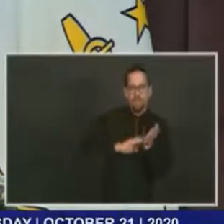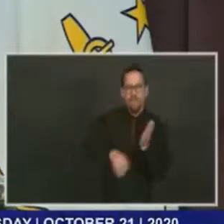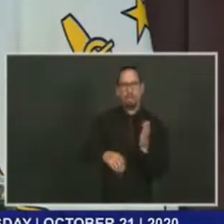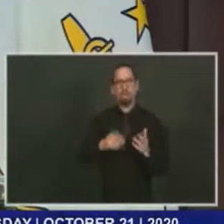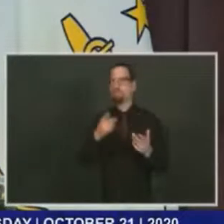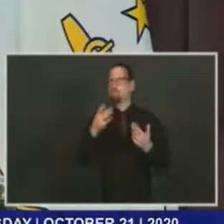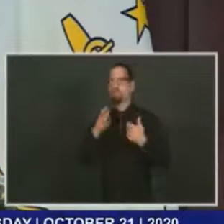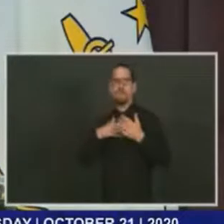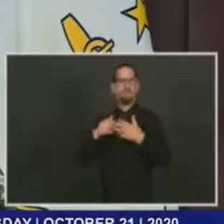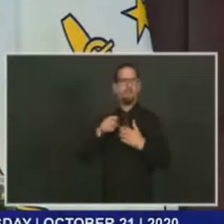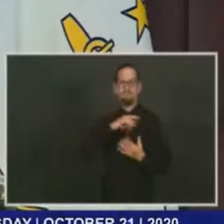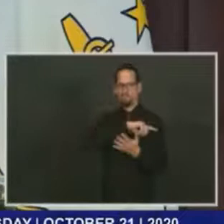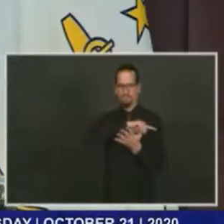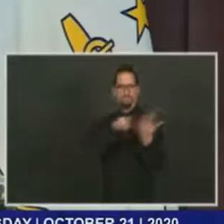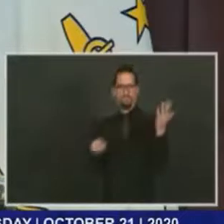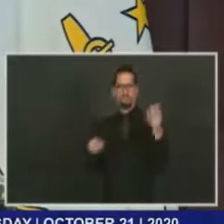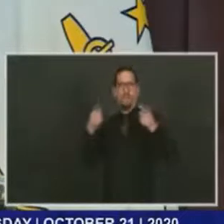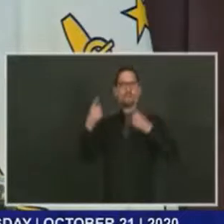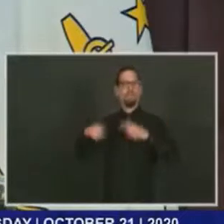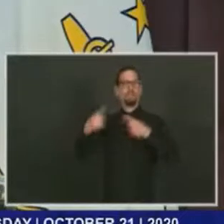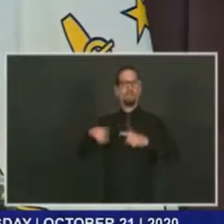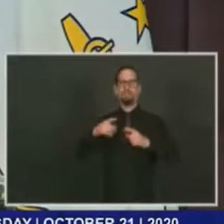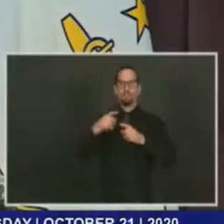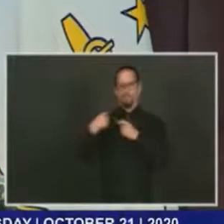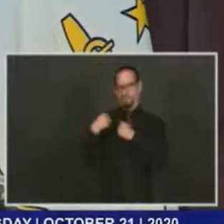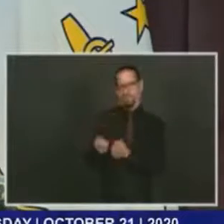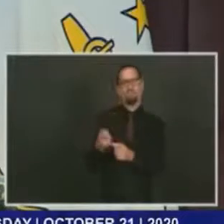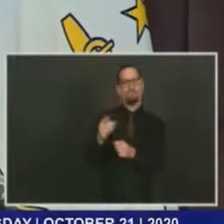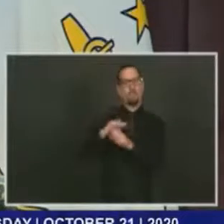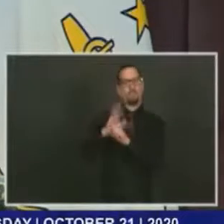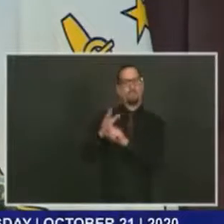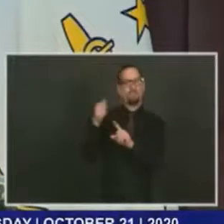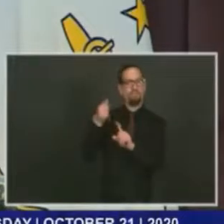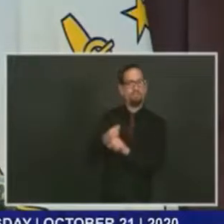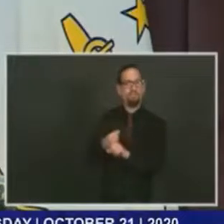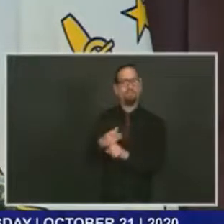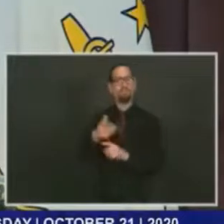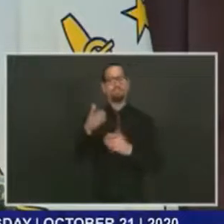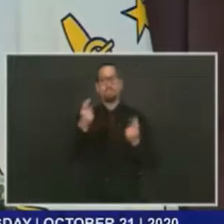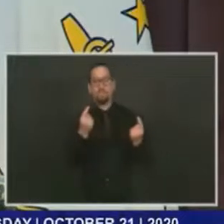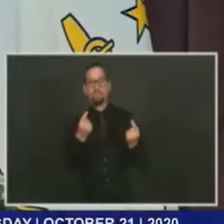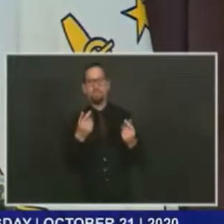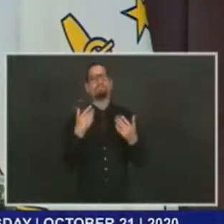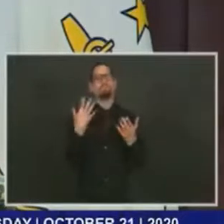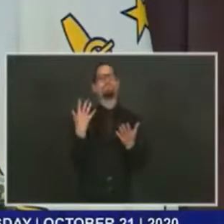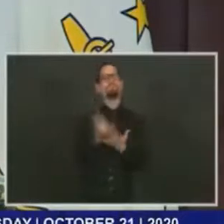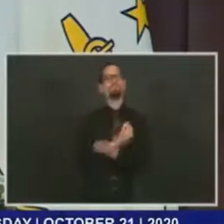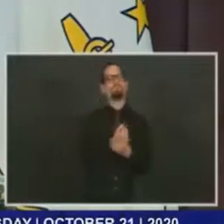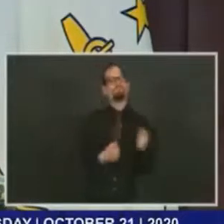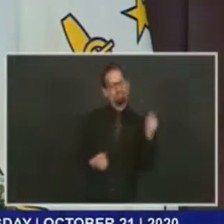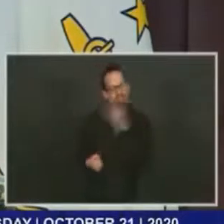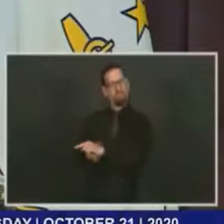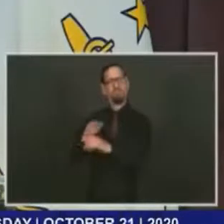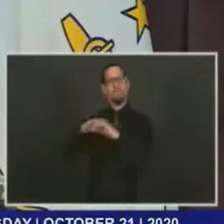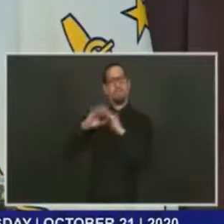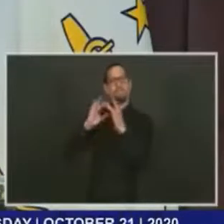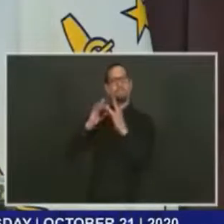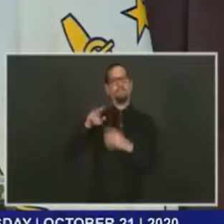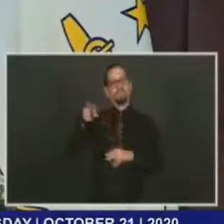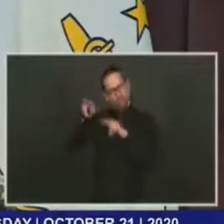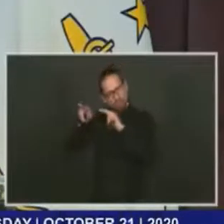it's, a hotel, there's so much job loss. Check this out. Check this out. We want to get you a